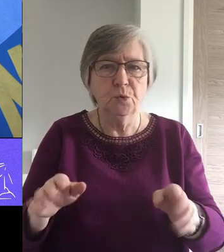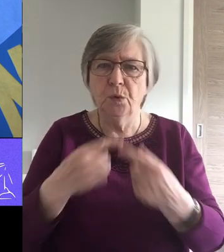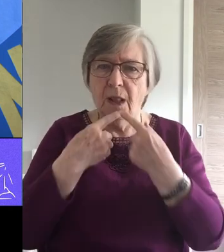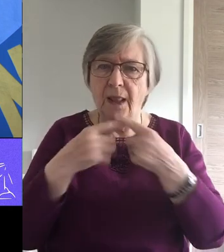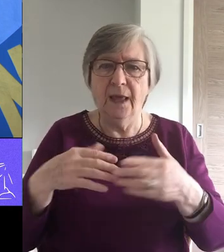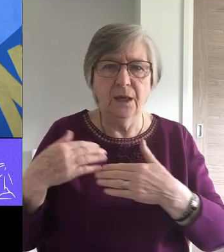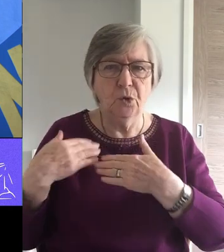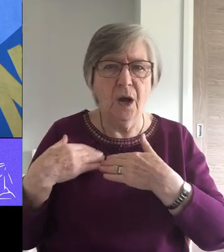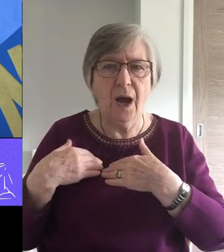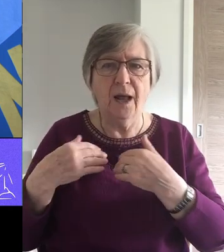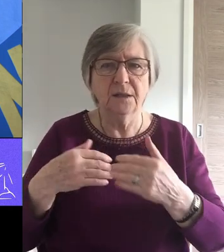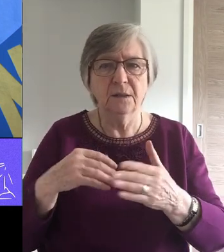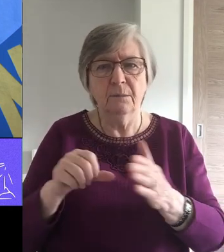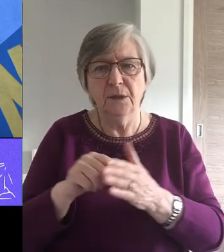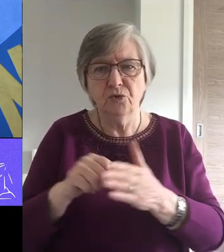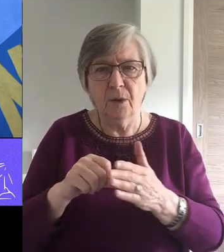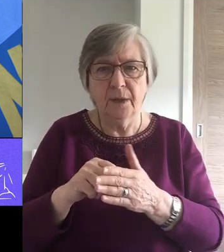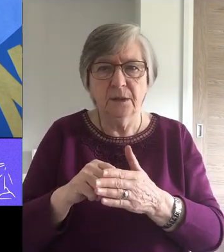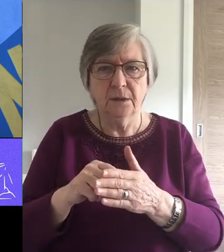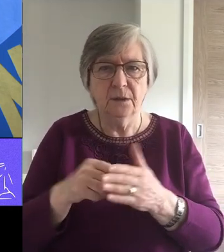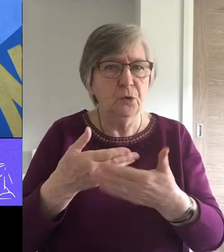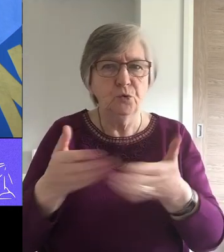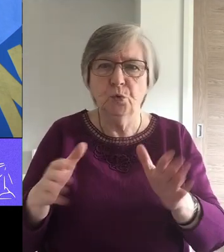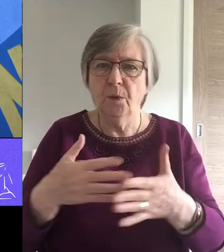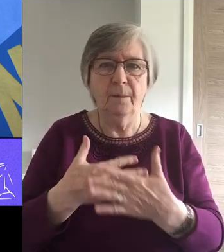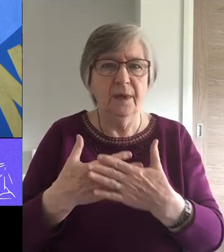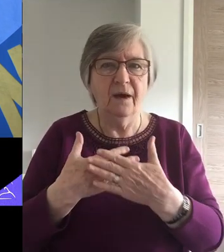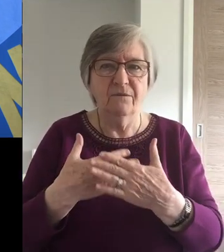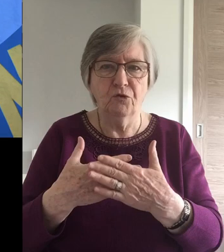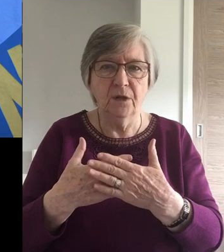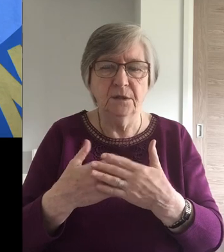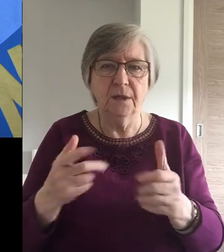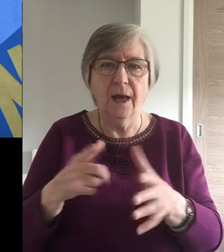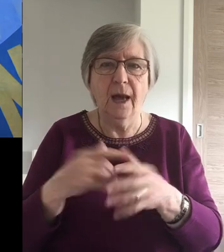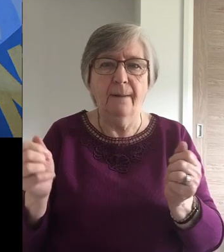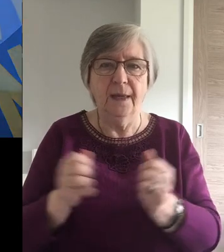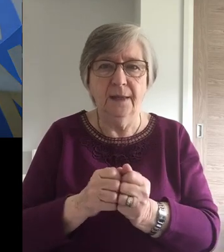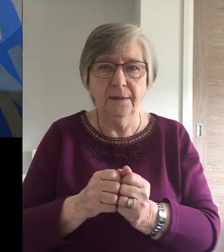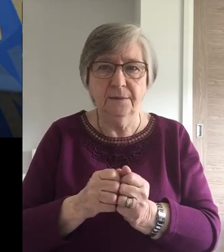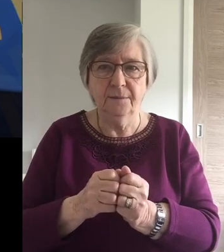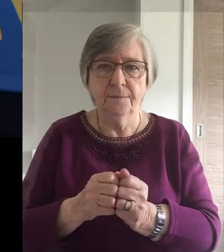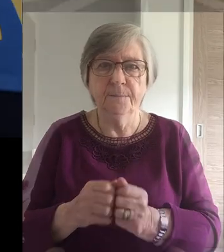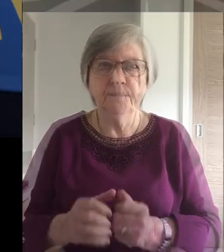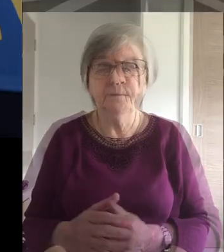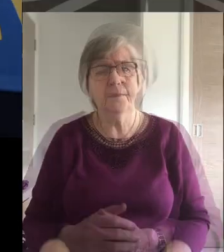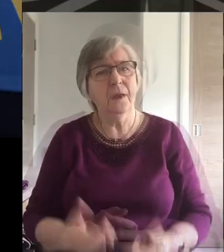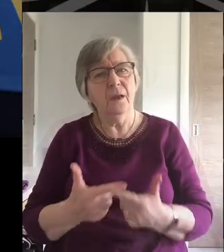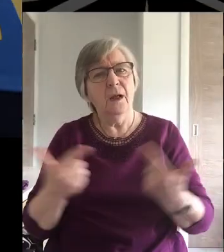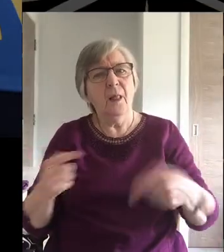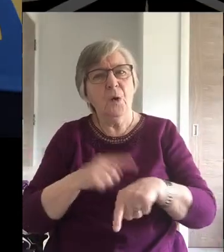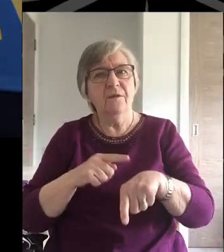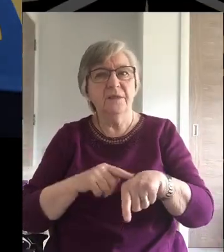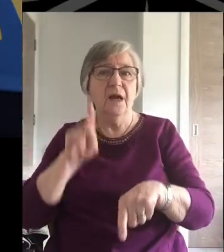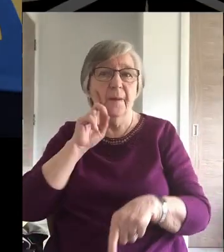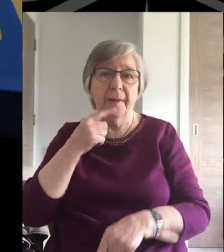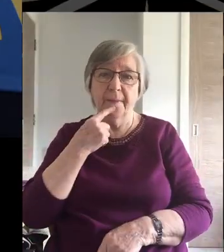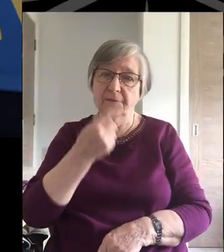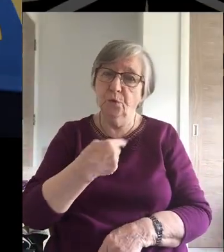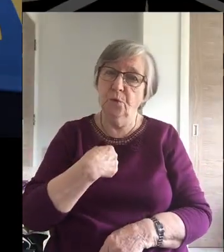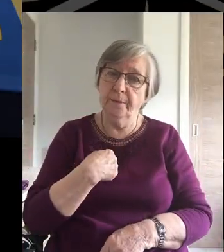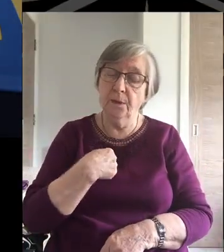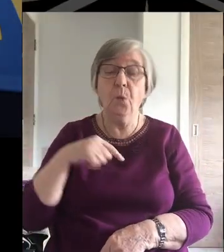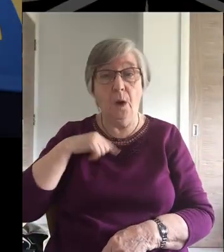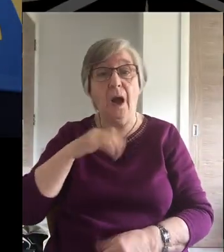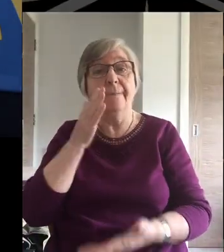Do not let your hearts be troubled, and do not be afraid." Amen. Quite often people have said to me over the years, "Well,